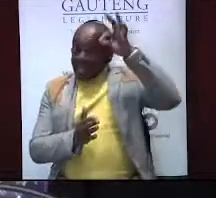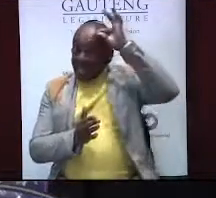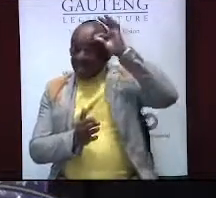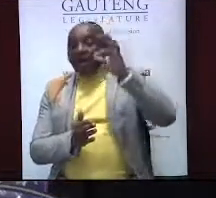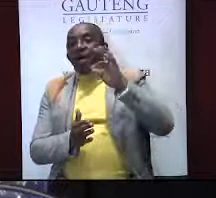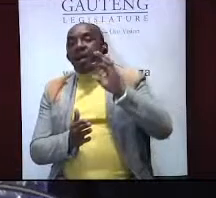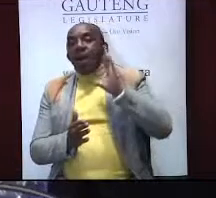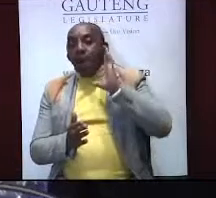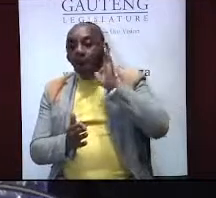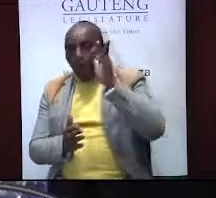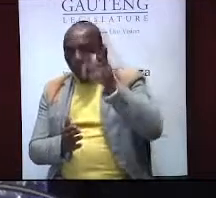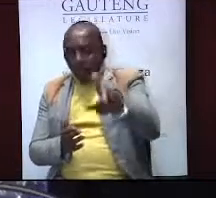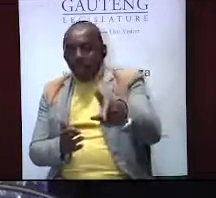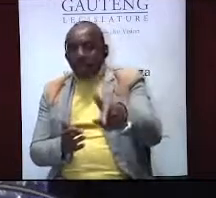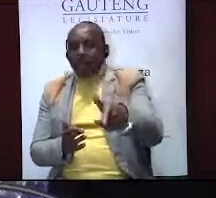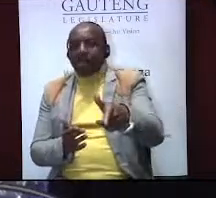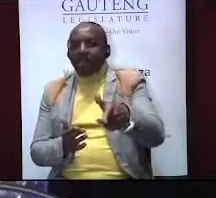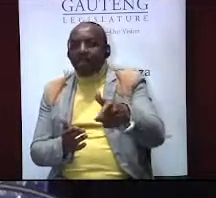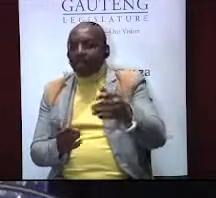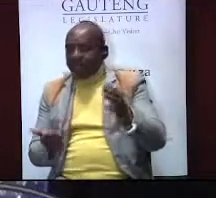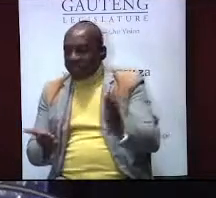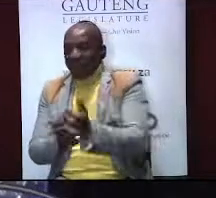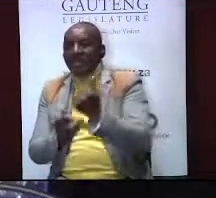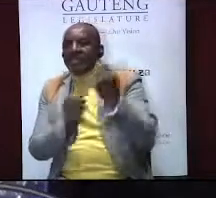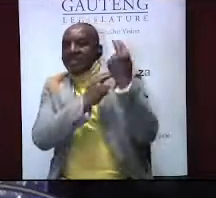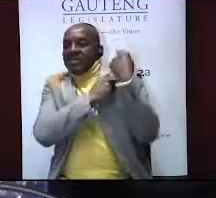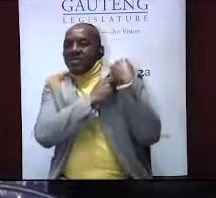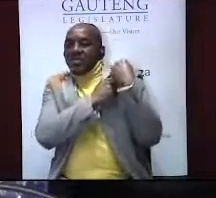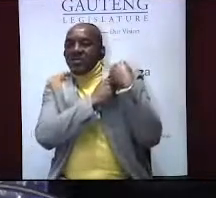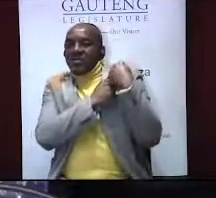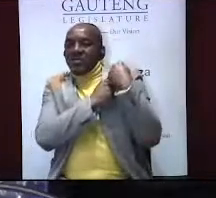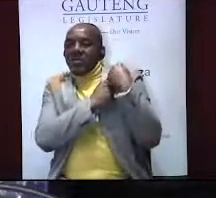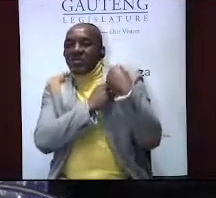upon his shoulders, the church of God.